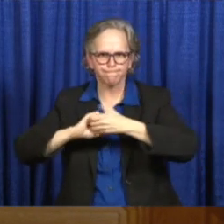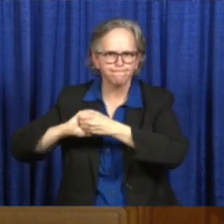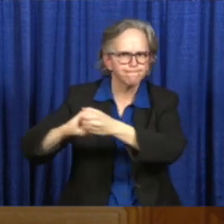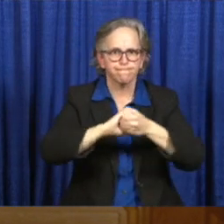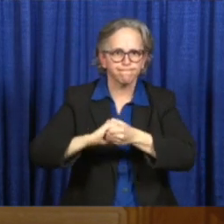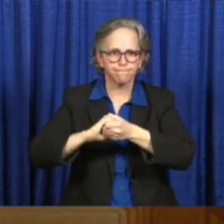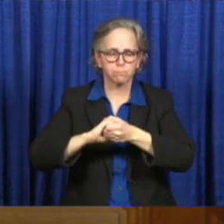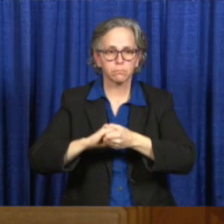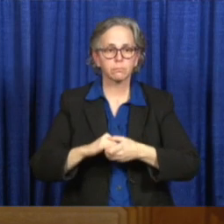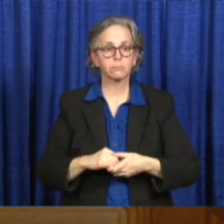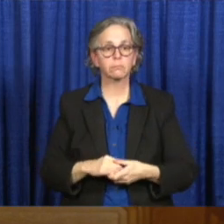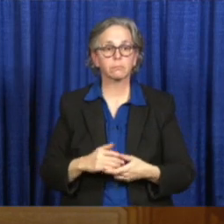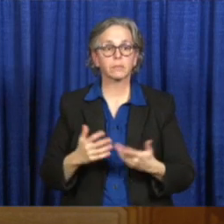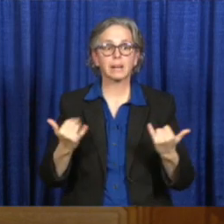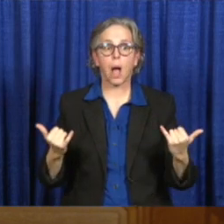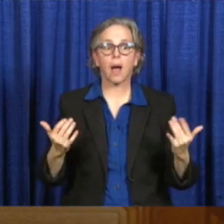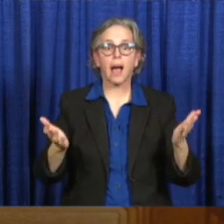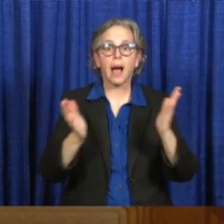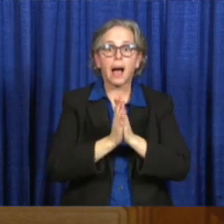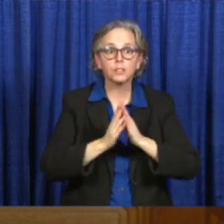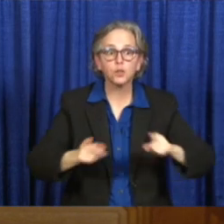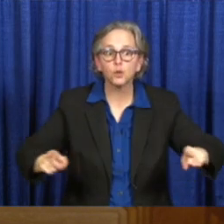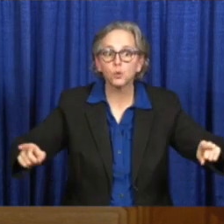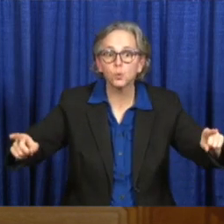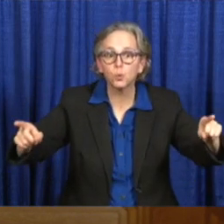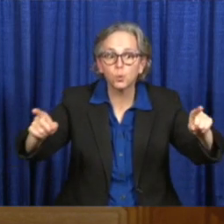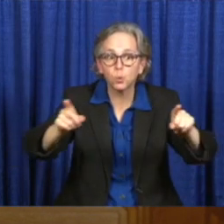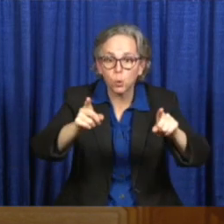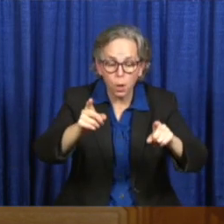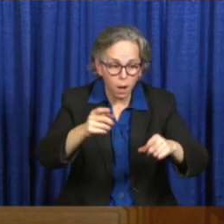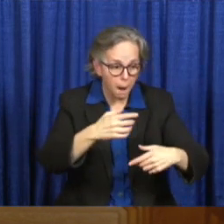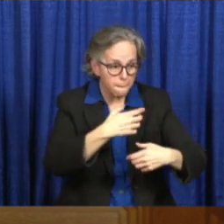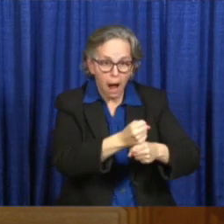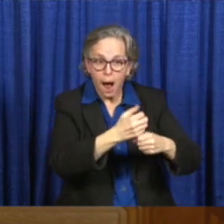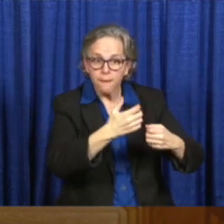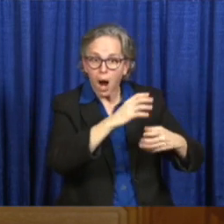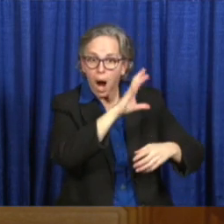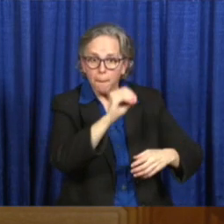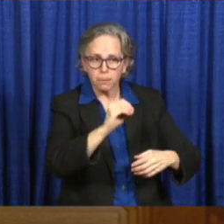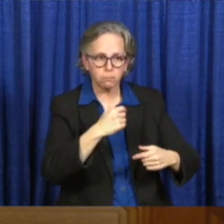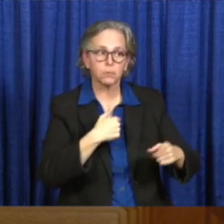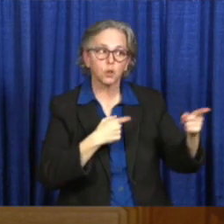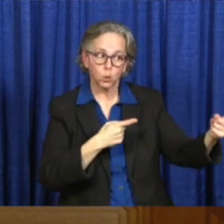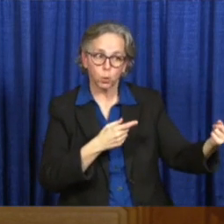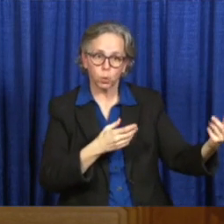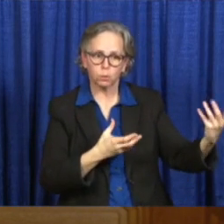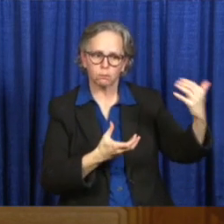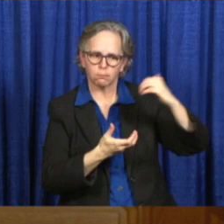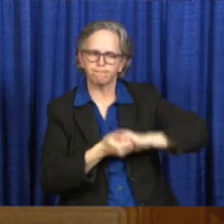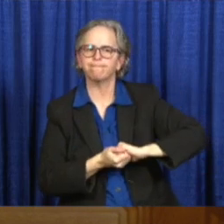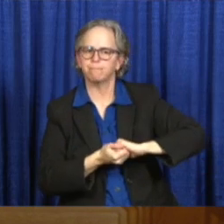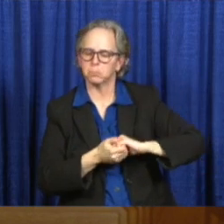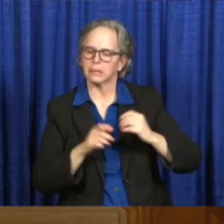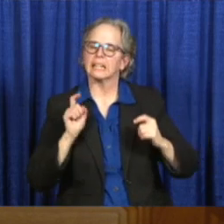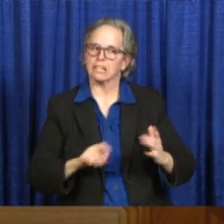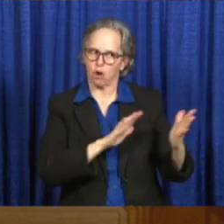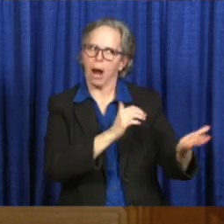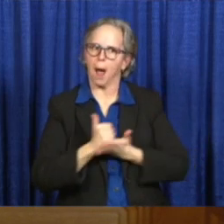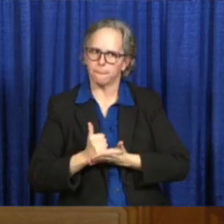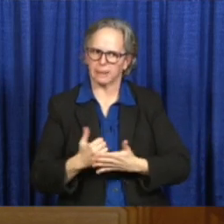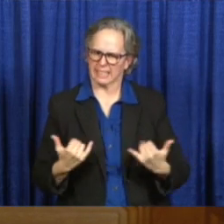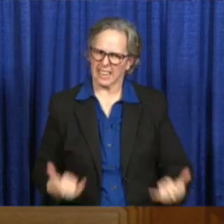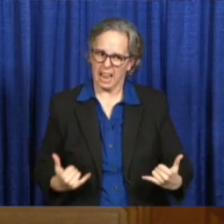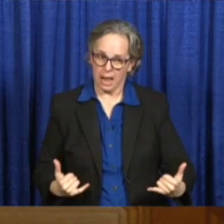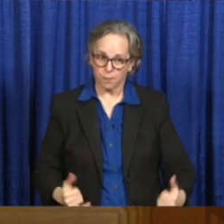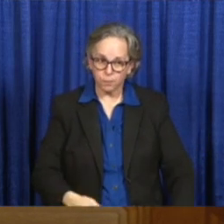are a manufacturer, we need your help. We need your help right now. If you are a manufacturer and